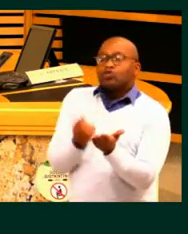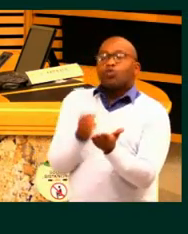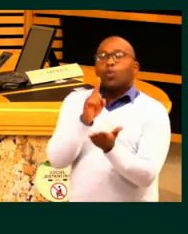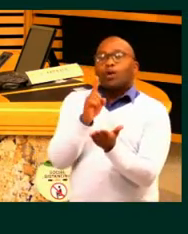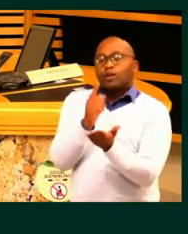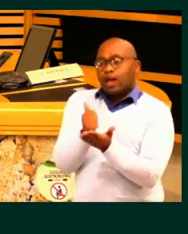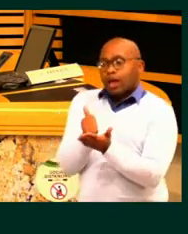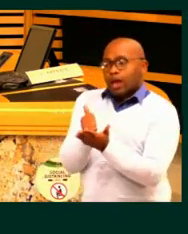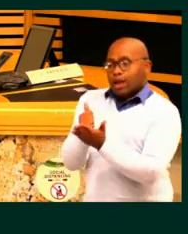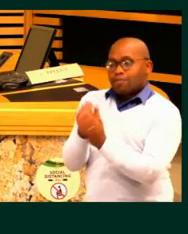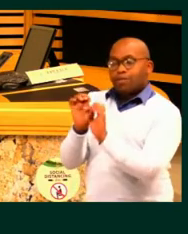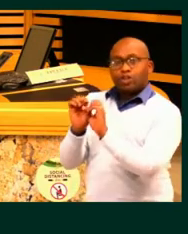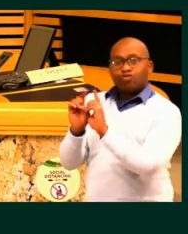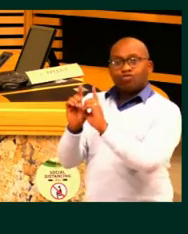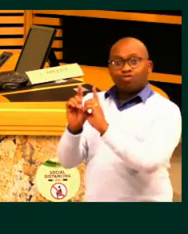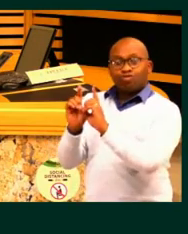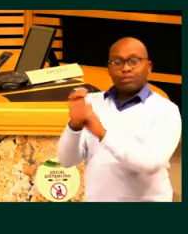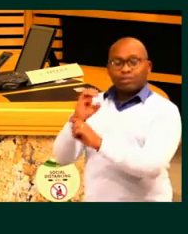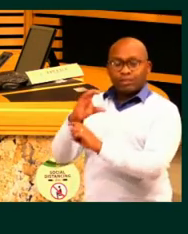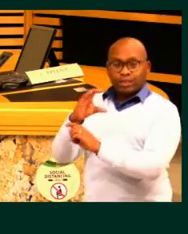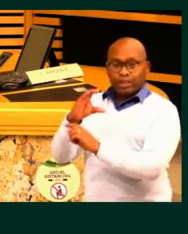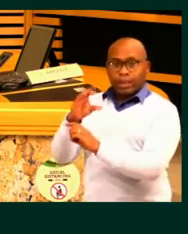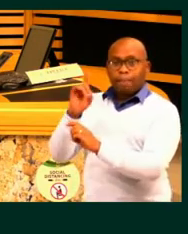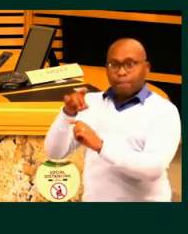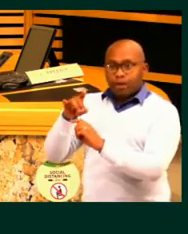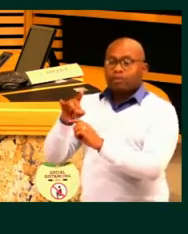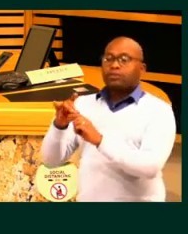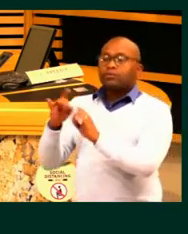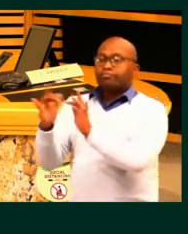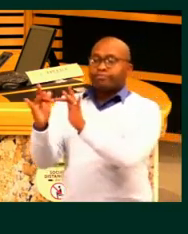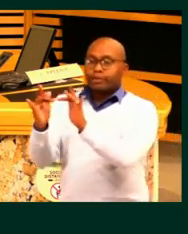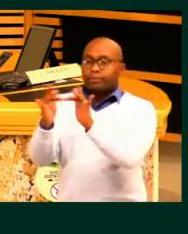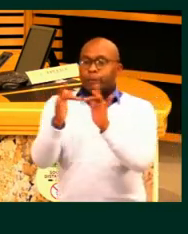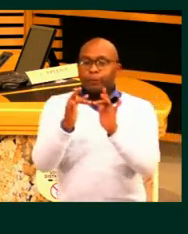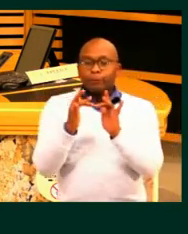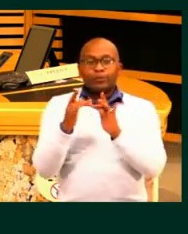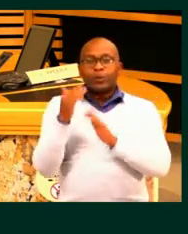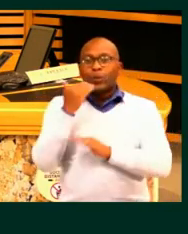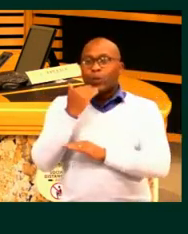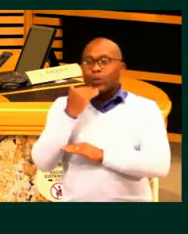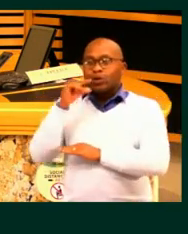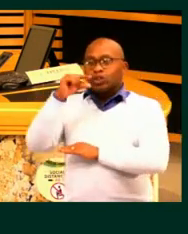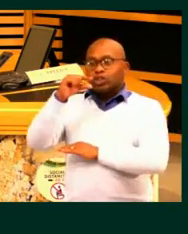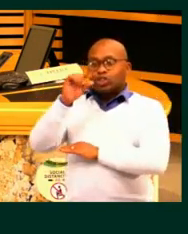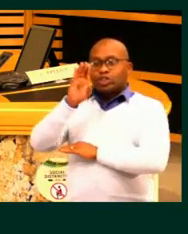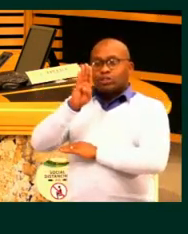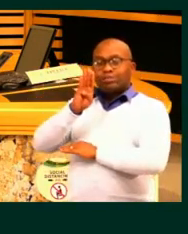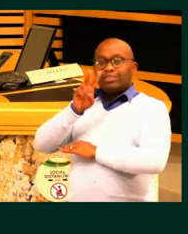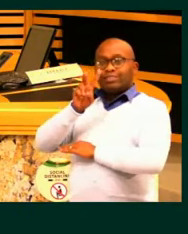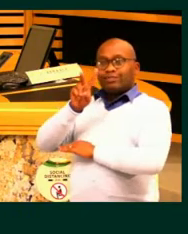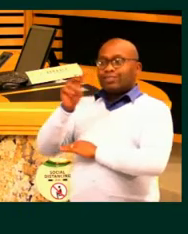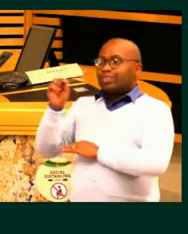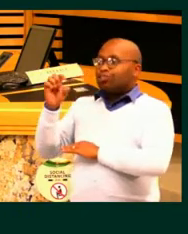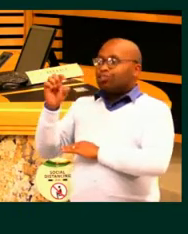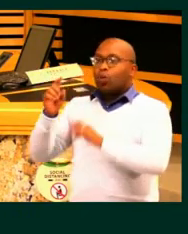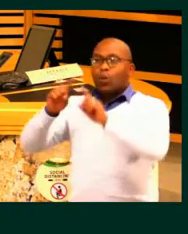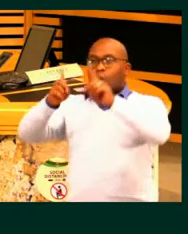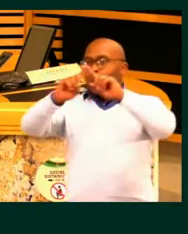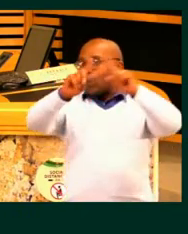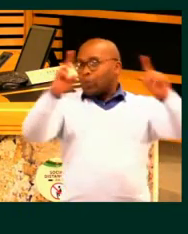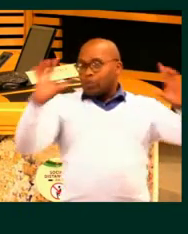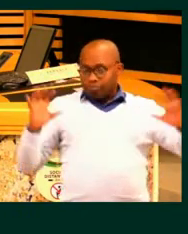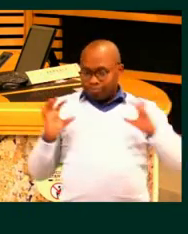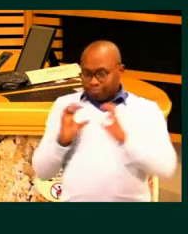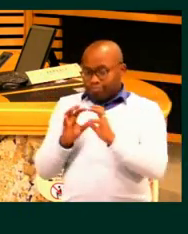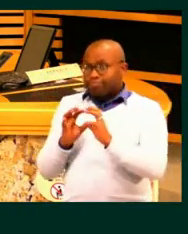Eastern Cape must in consultation with gbv ngos and stakeholders draft an appropriate sexual sexual